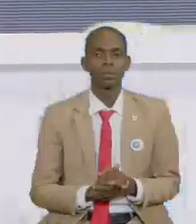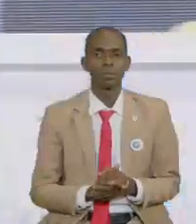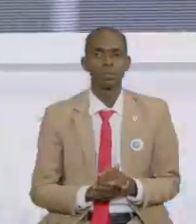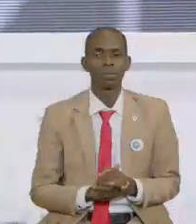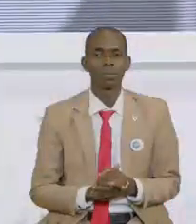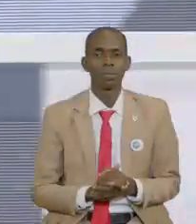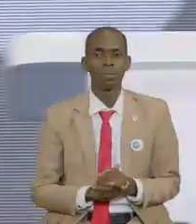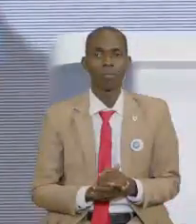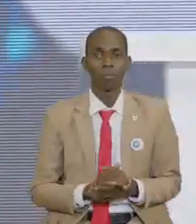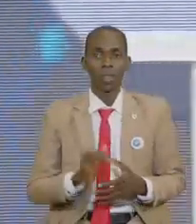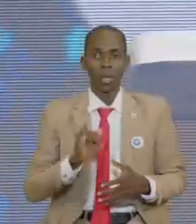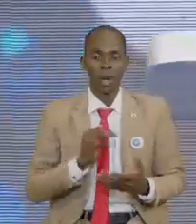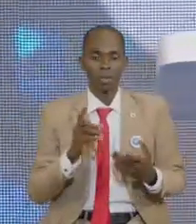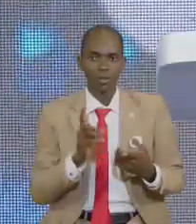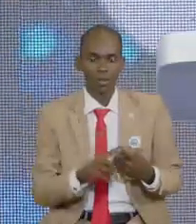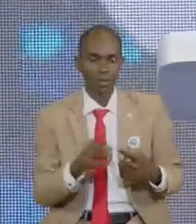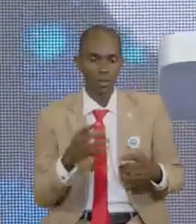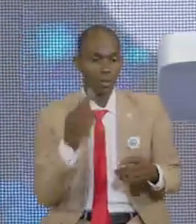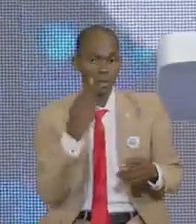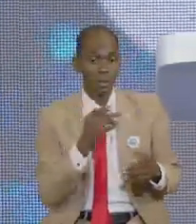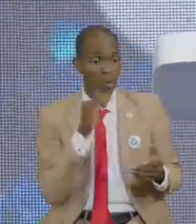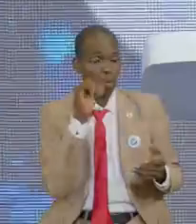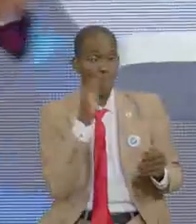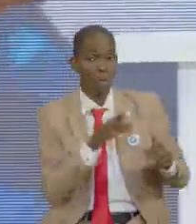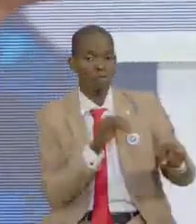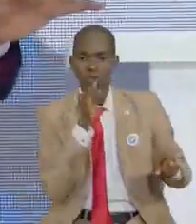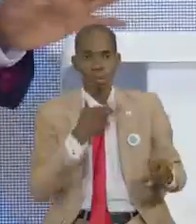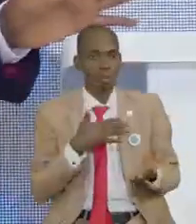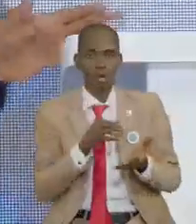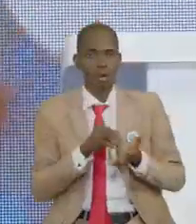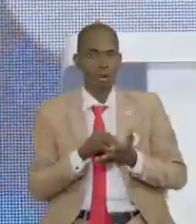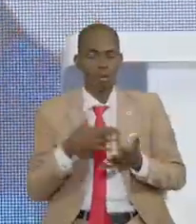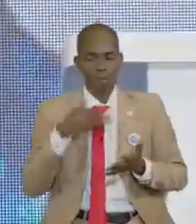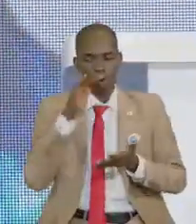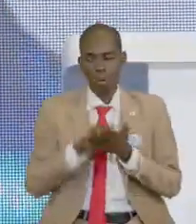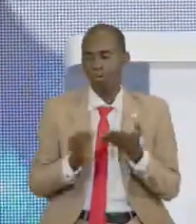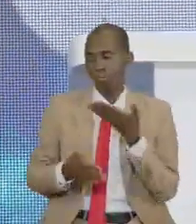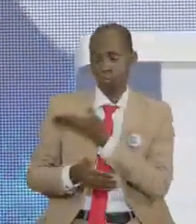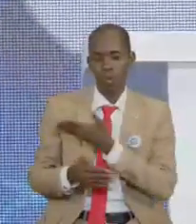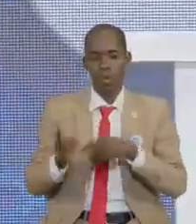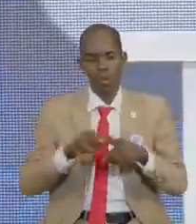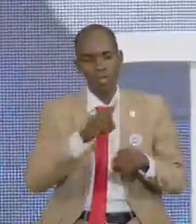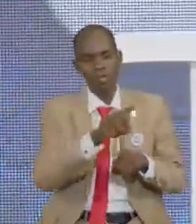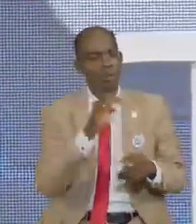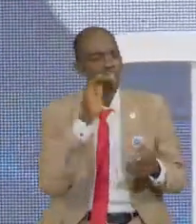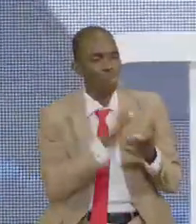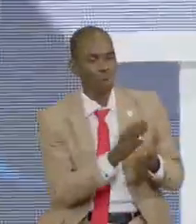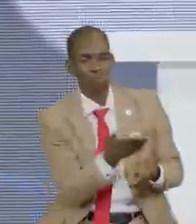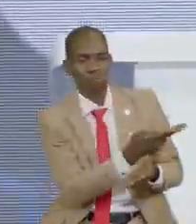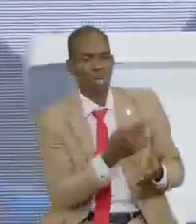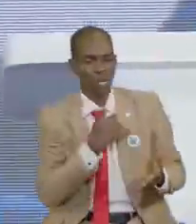I want to take another person's wife. And I want to have pleasure with her.